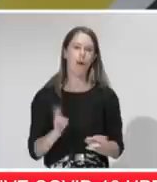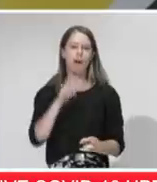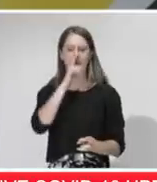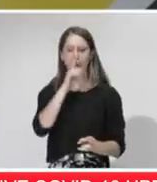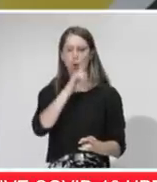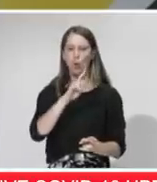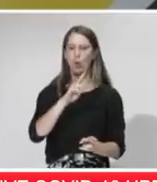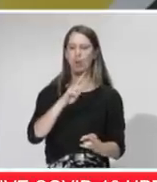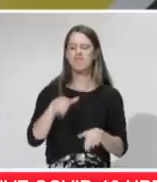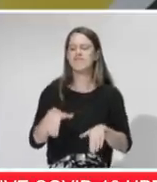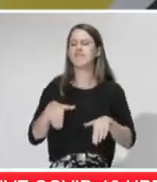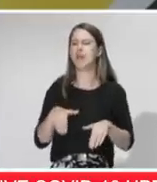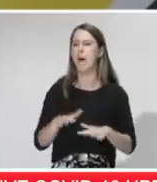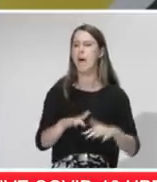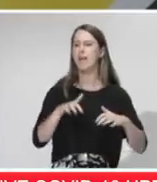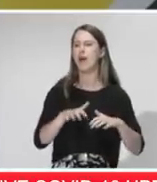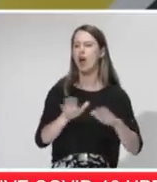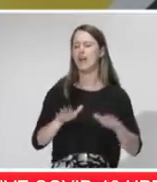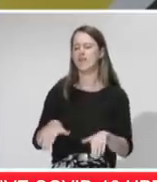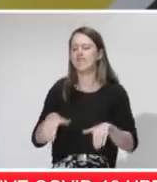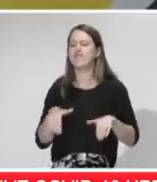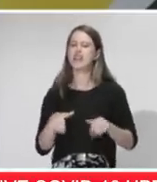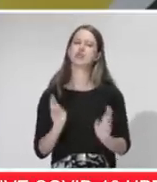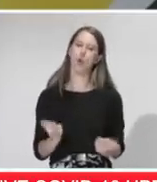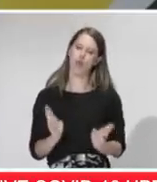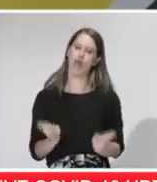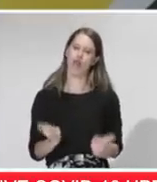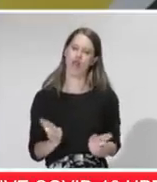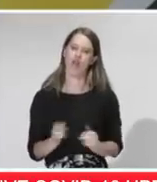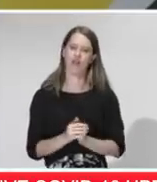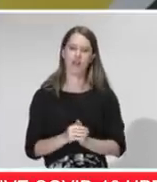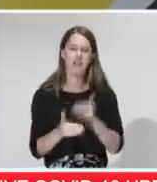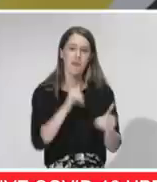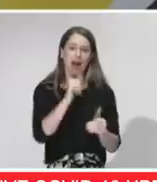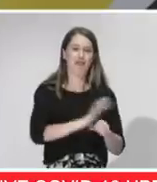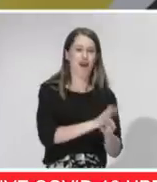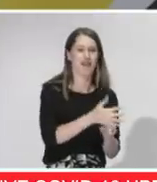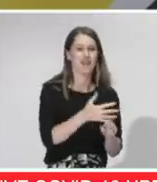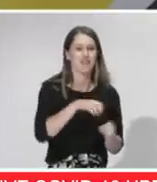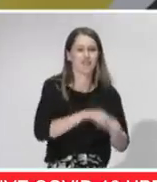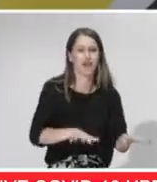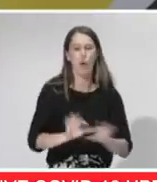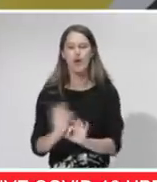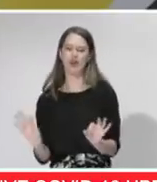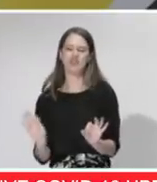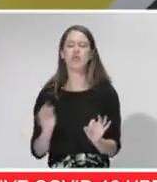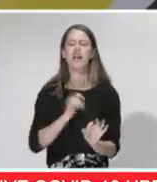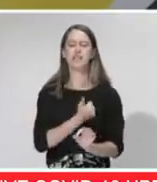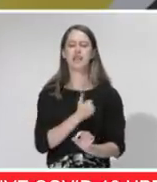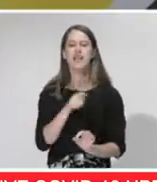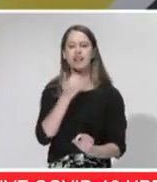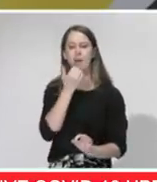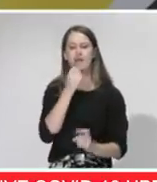people seeking healthcare on public holidays in usual circumstances, and therefore we've seen that happen over